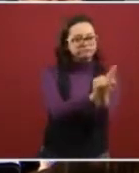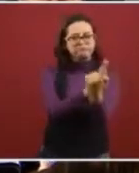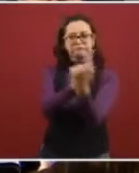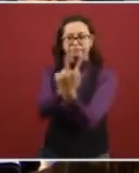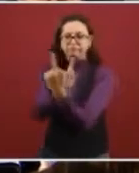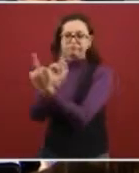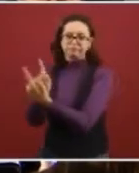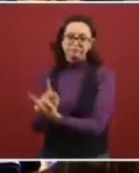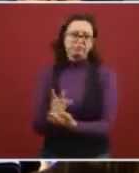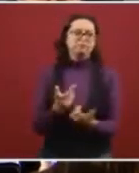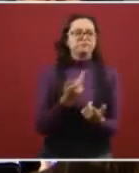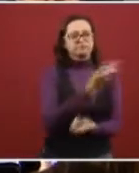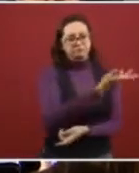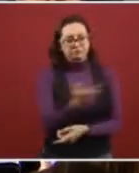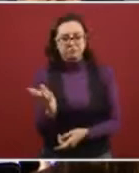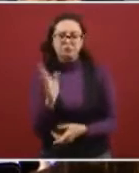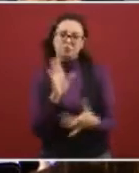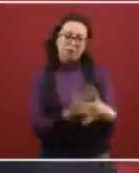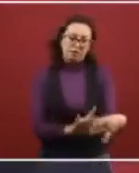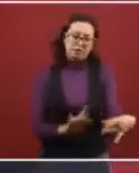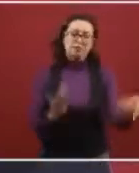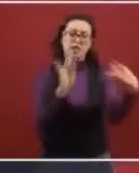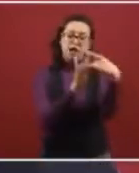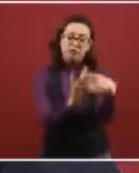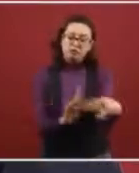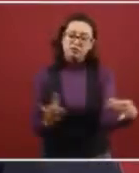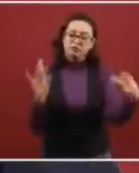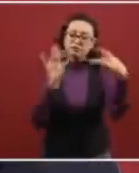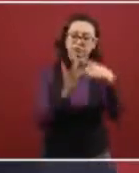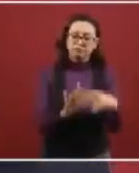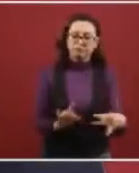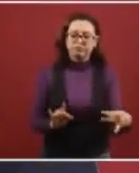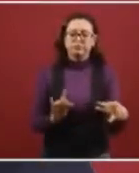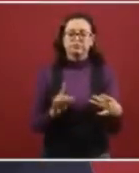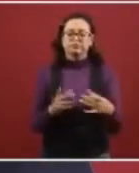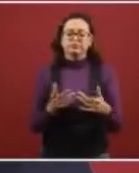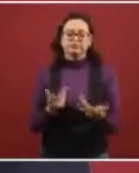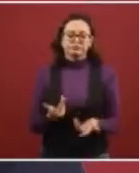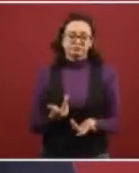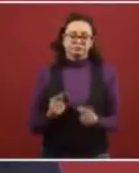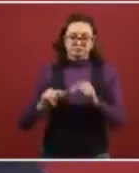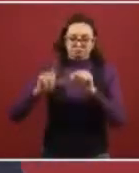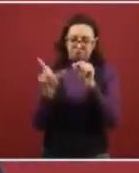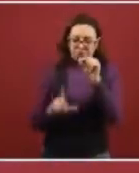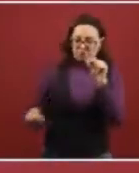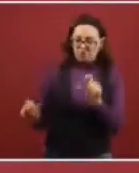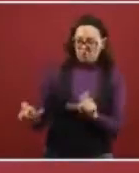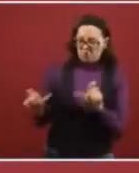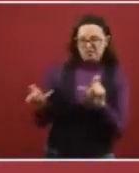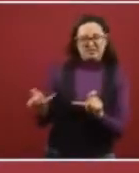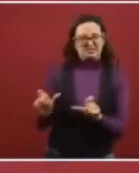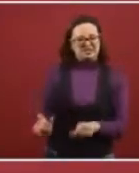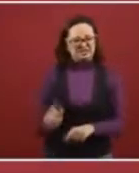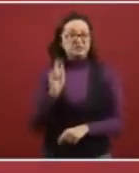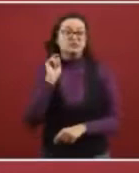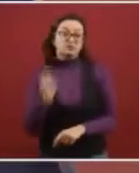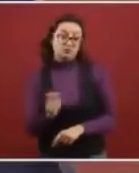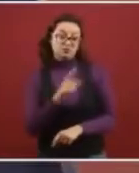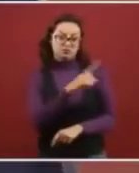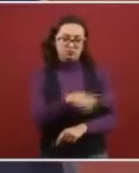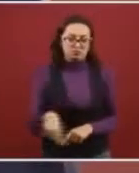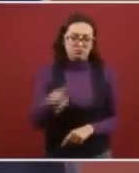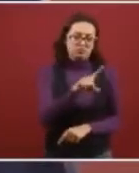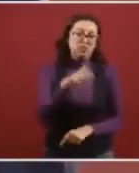soldados, marinos, with oficiales, soldiers, Marines, officials, and explaining sí, sobre el funcionamiento over